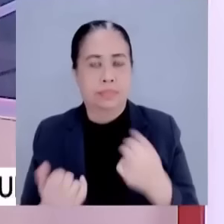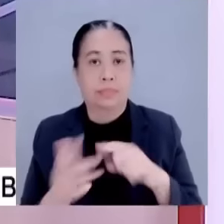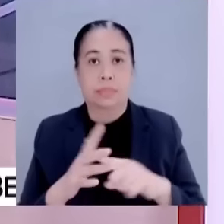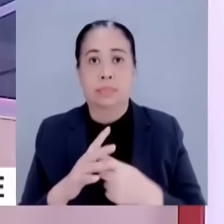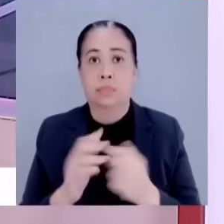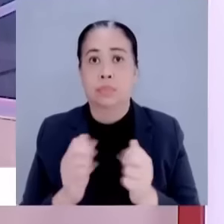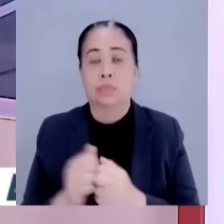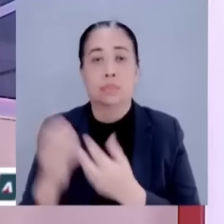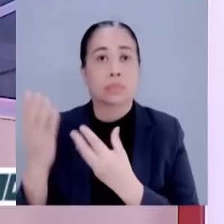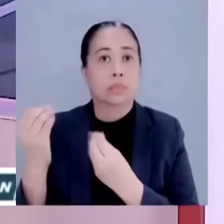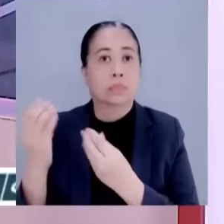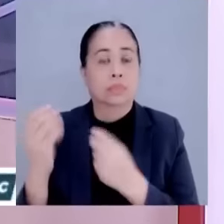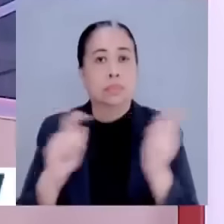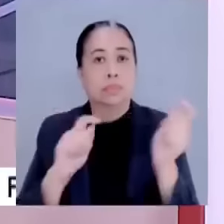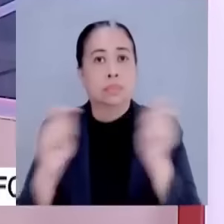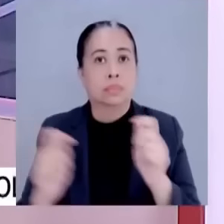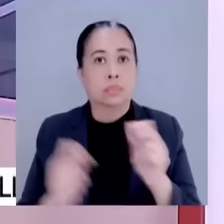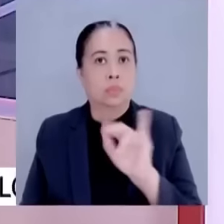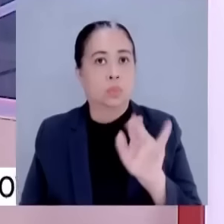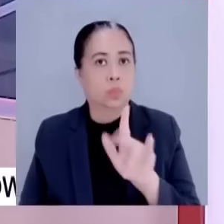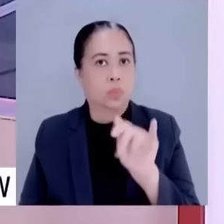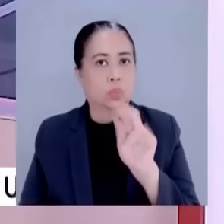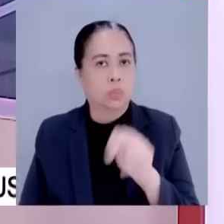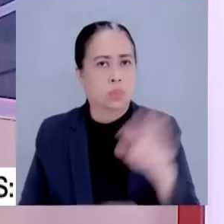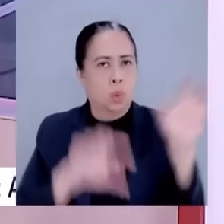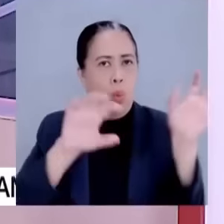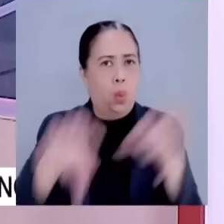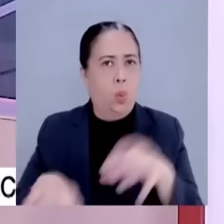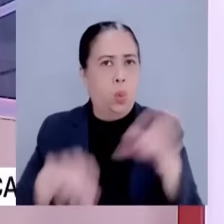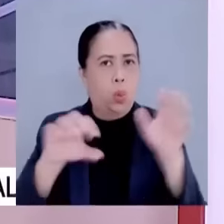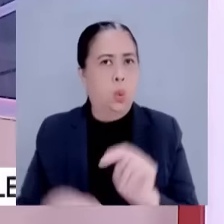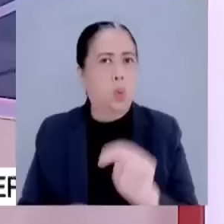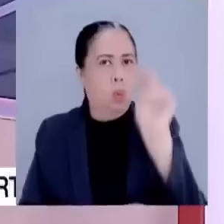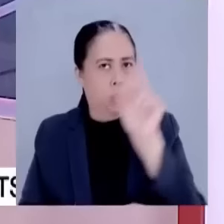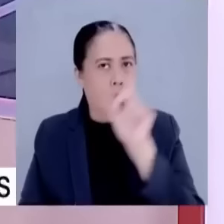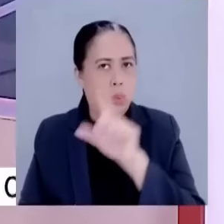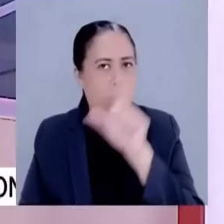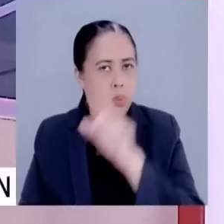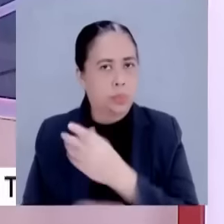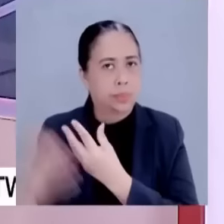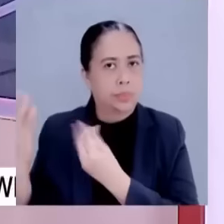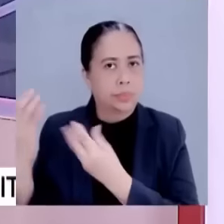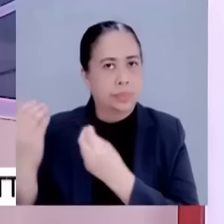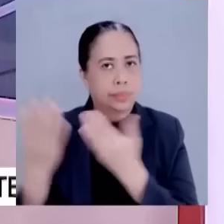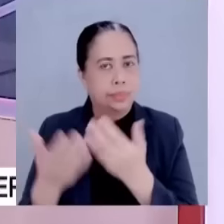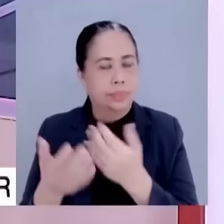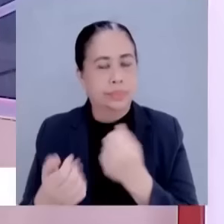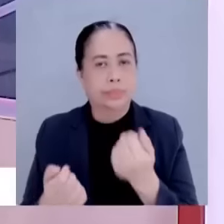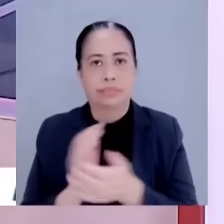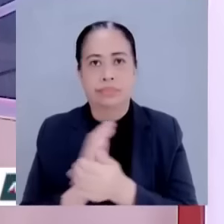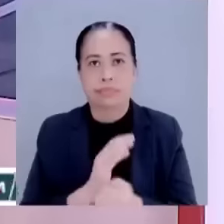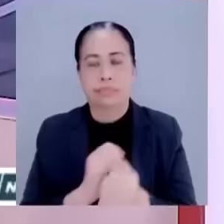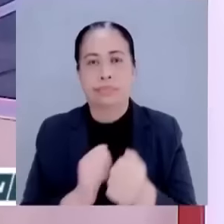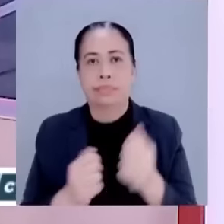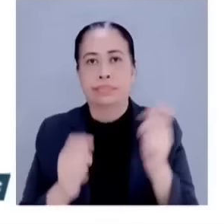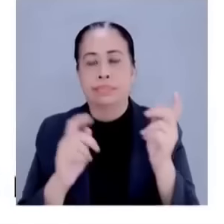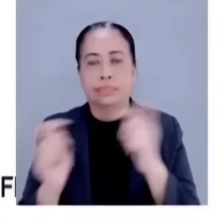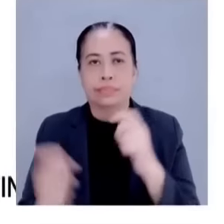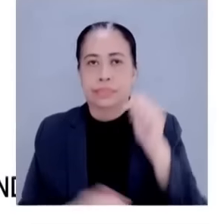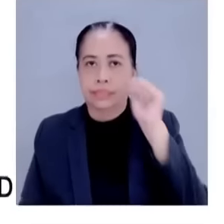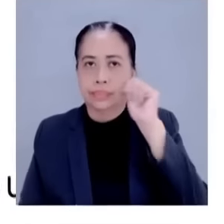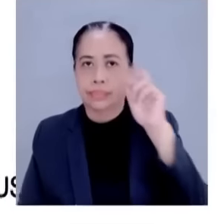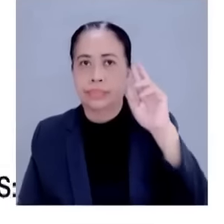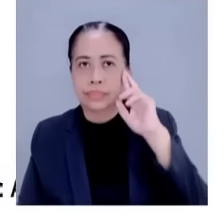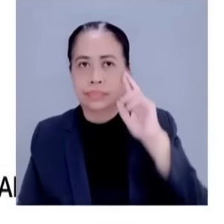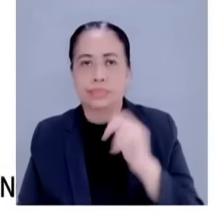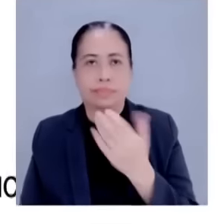latest on Typhoon Hulyan, which is battering northern Luzon. Let's get an update now from ABS-CBN resident meteorologist Ariel Rojas. Ariel, over